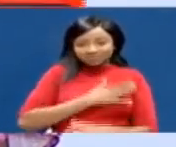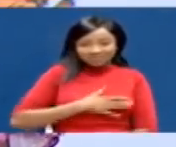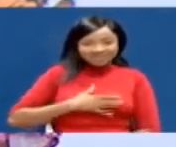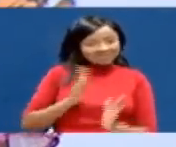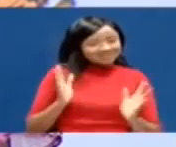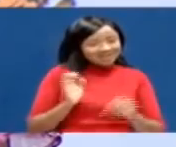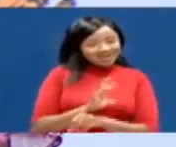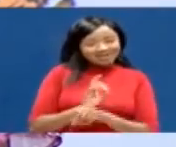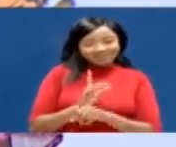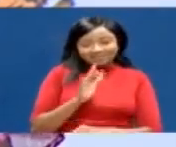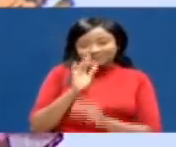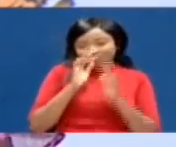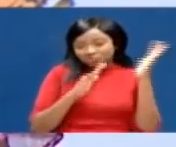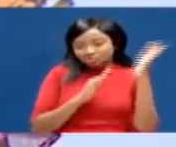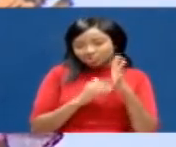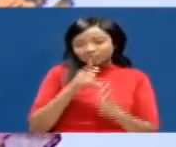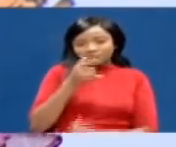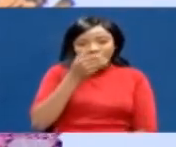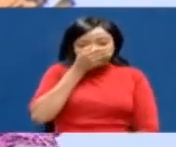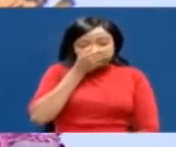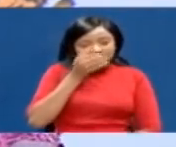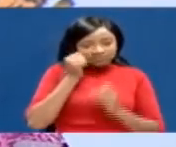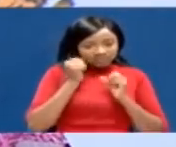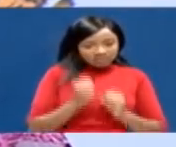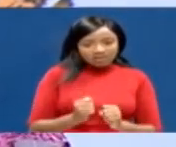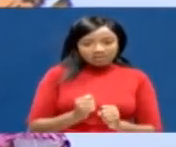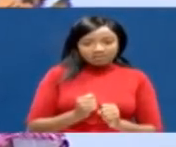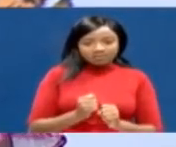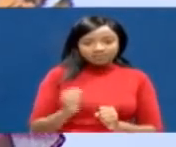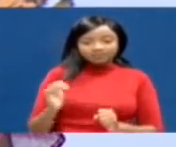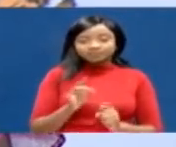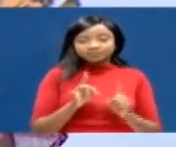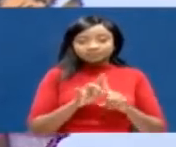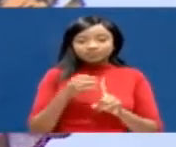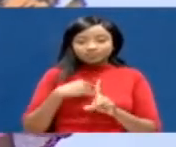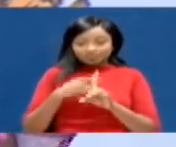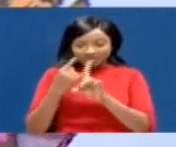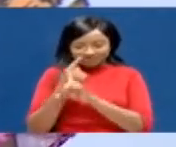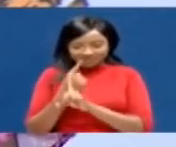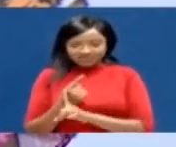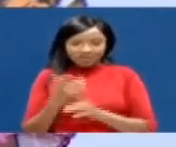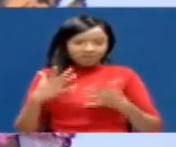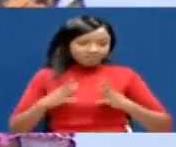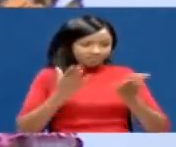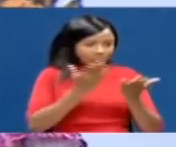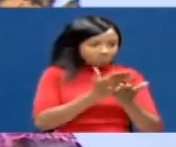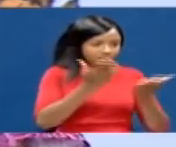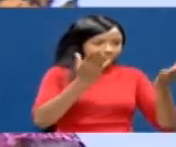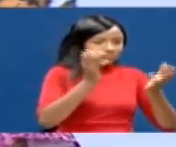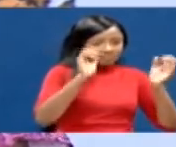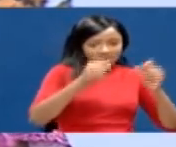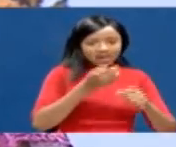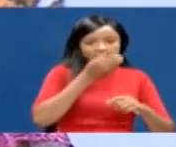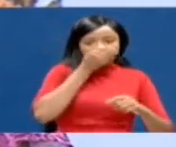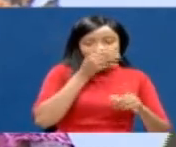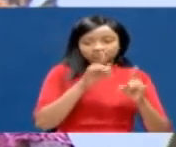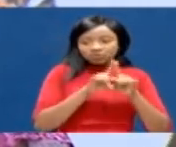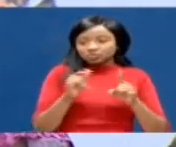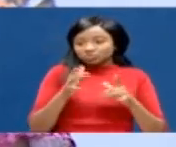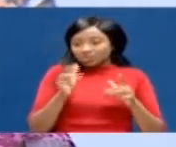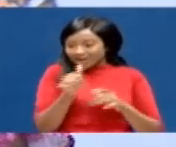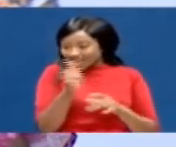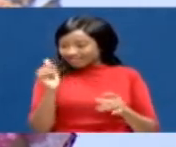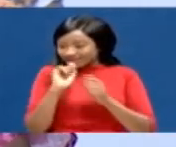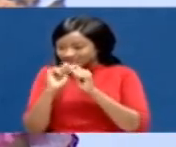And there are masks for medical personnel, and there are general masks that we can wear as we go out